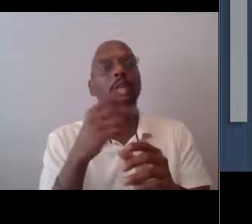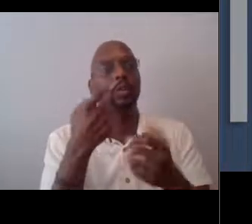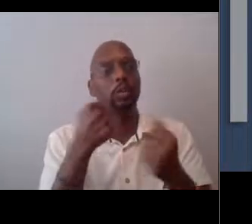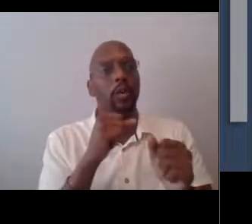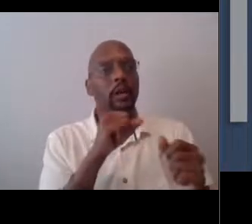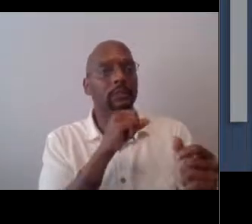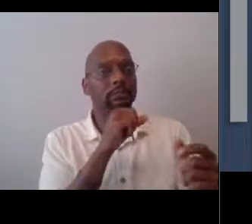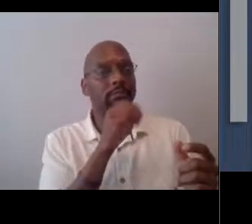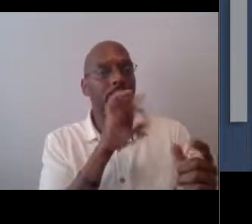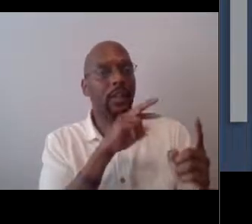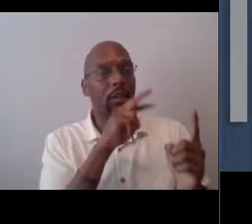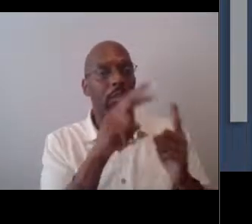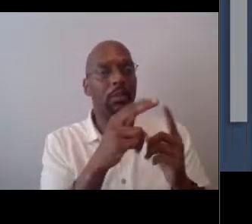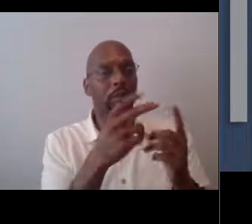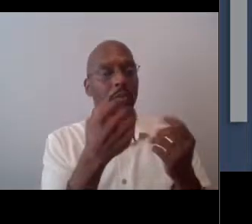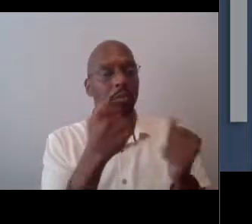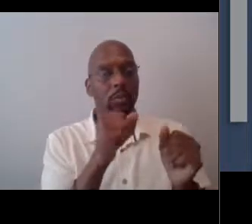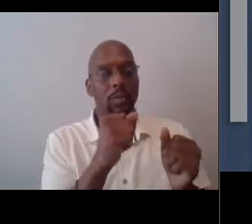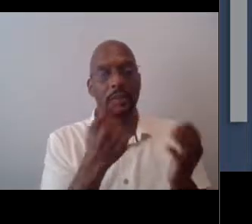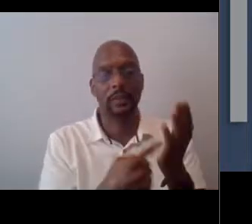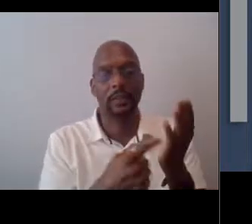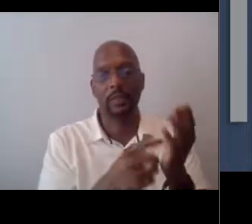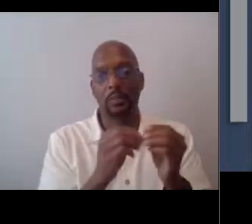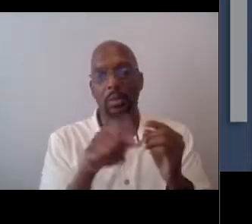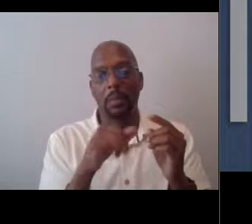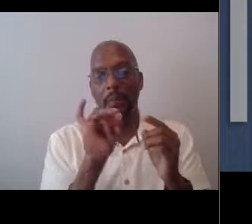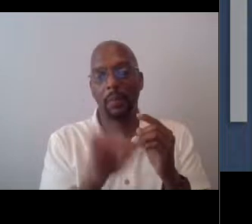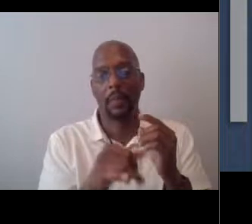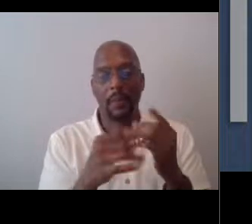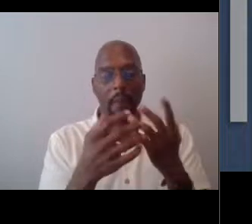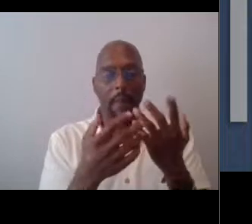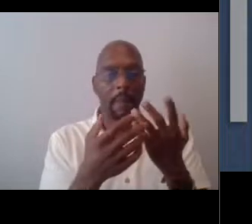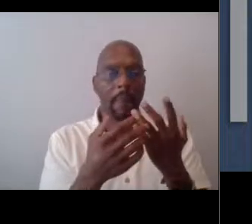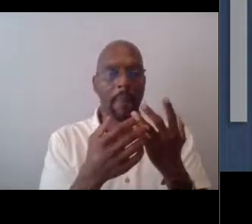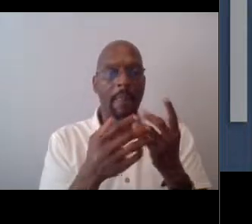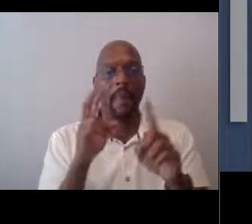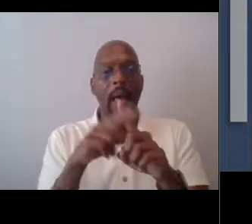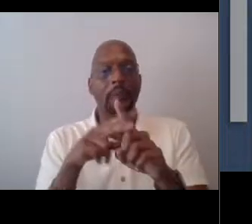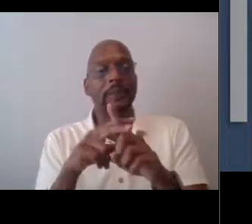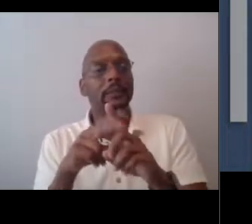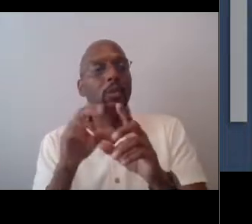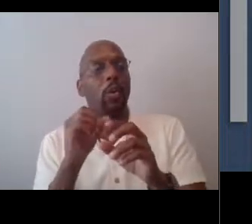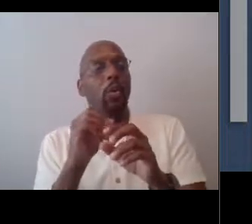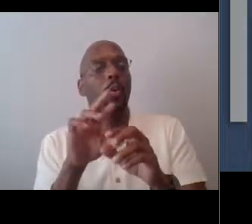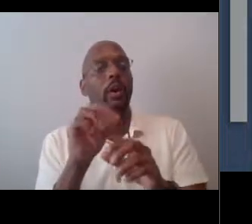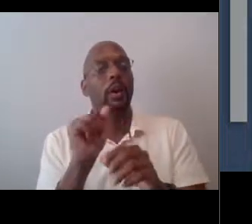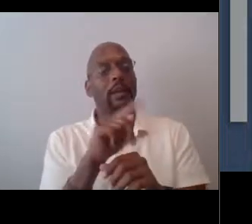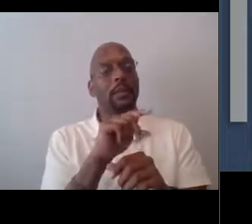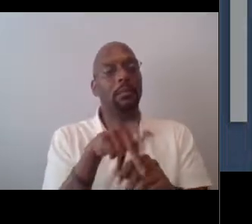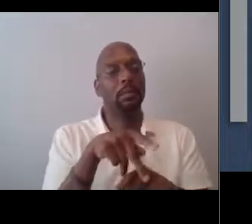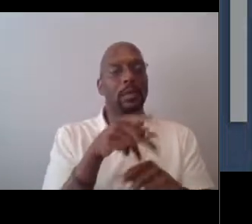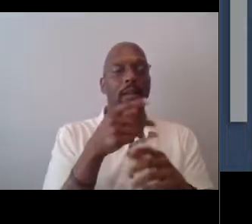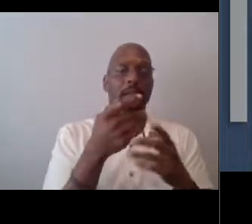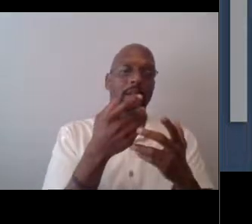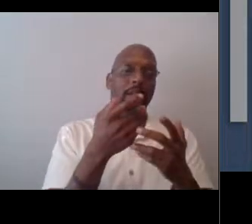data to then tell a story that would be helpful maybe to applicants and ATP? I'm just trying to figure